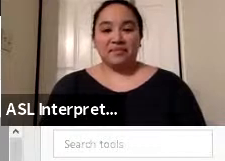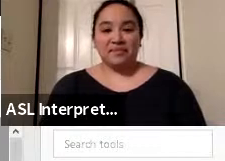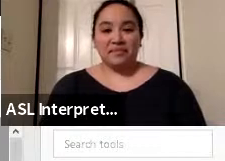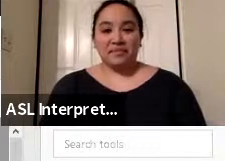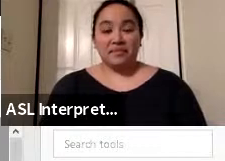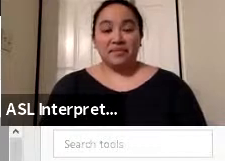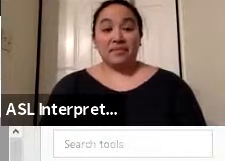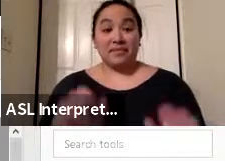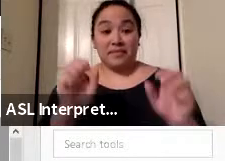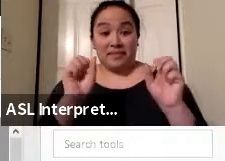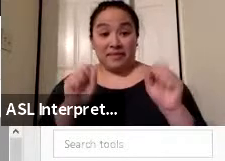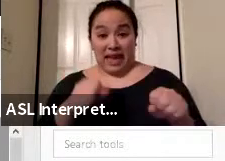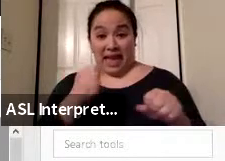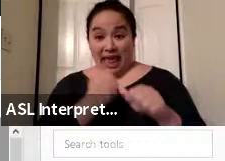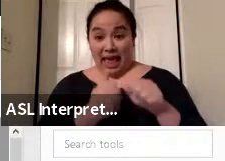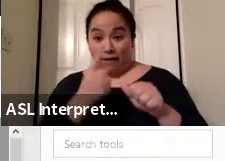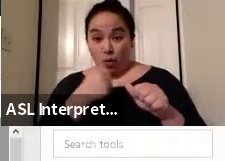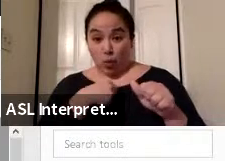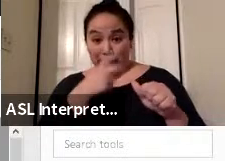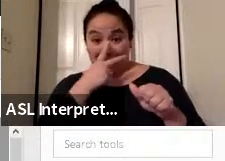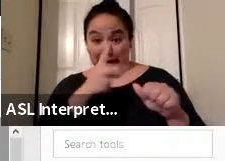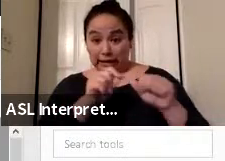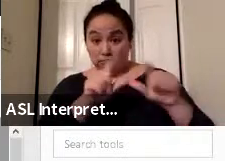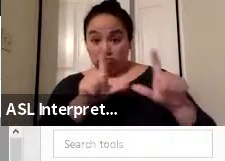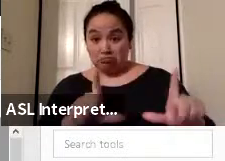Can everybody see the screen? Is this the right one?